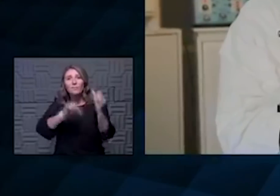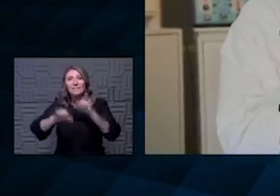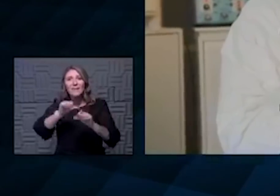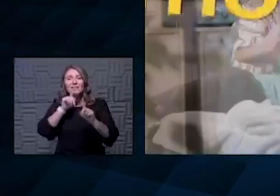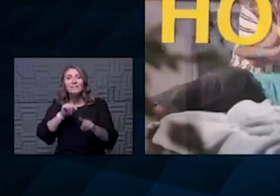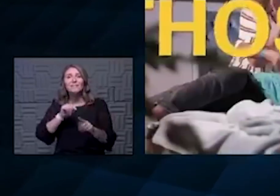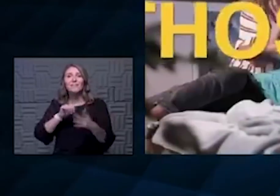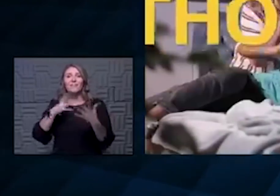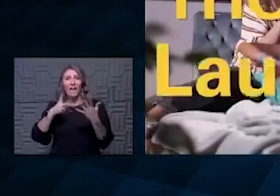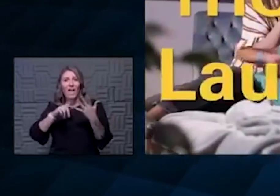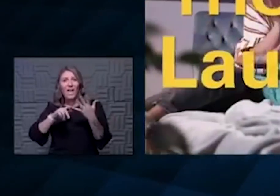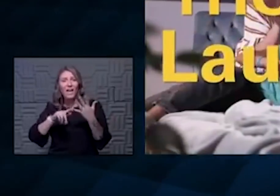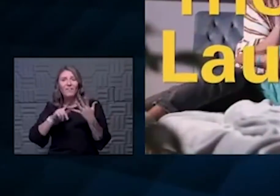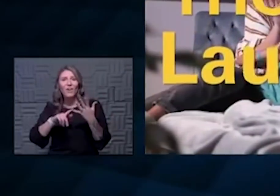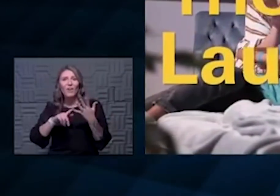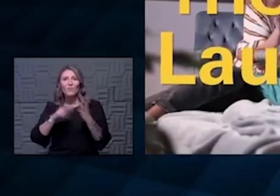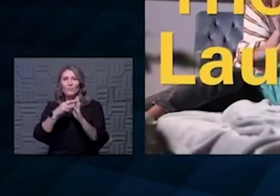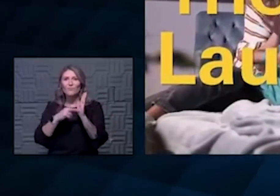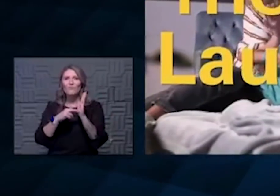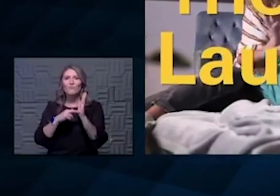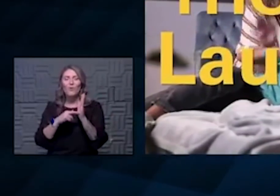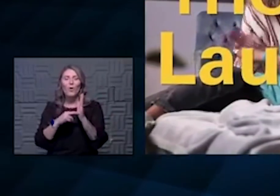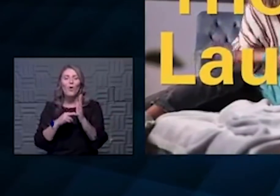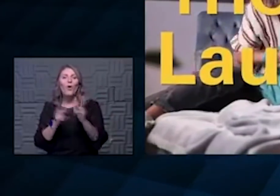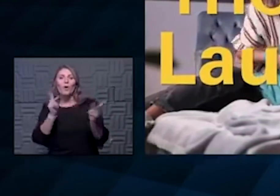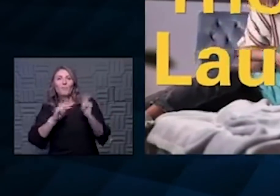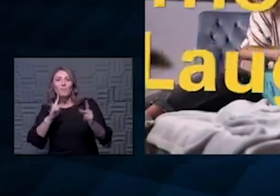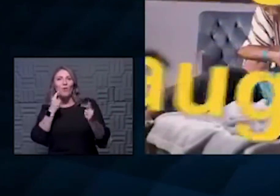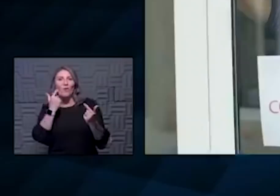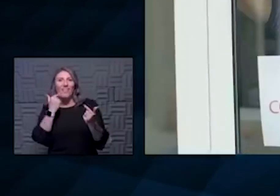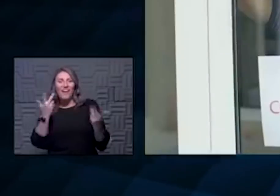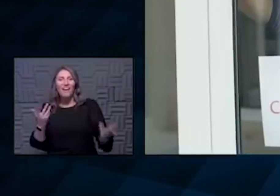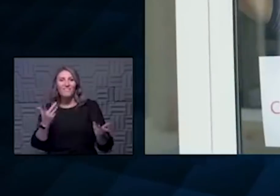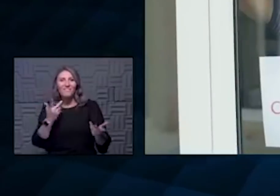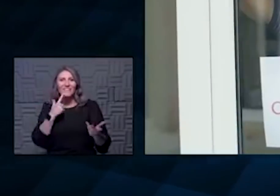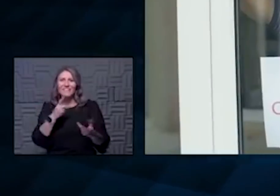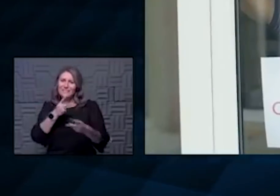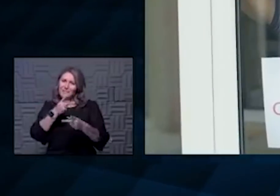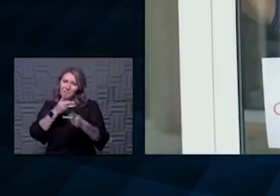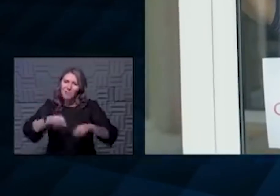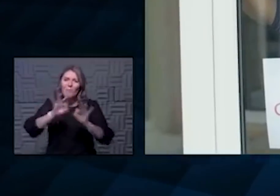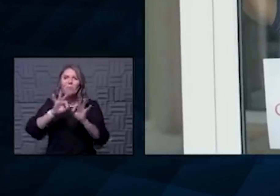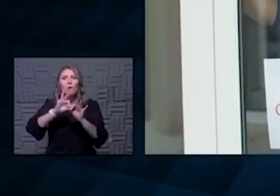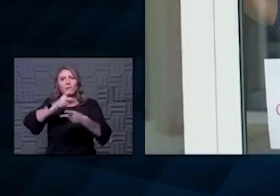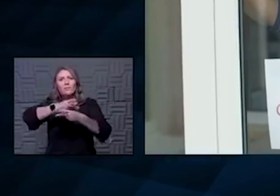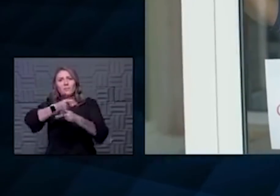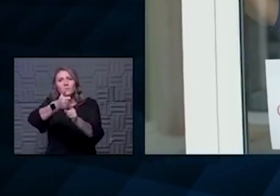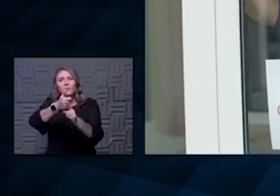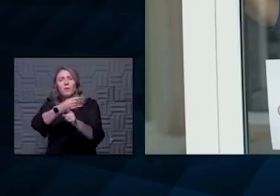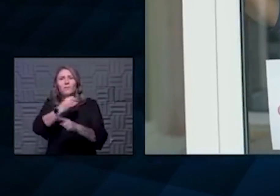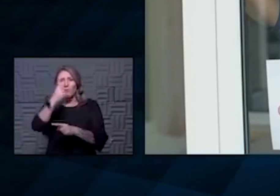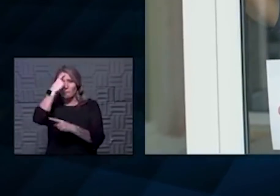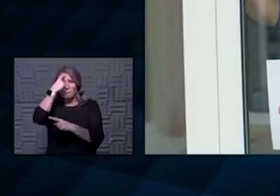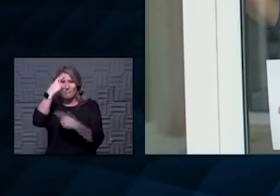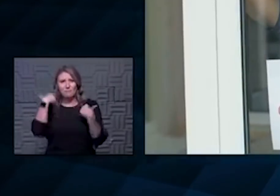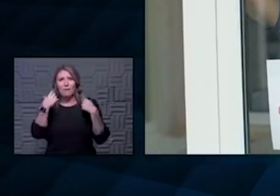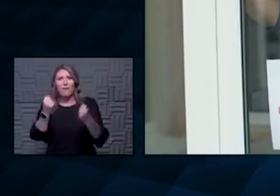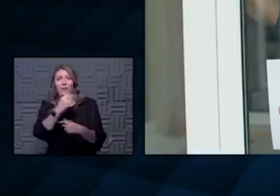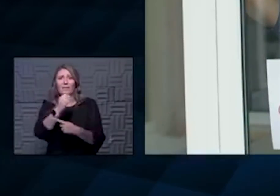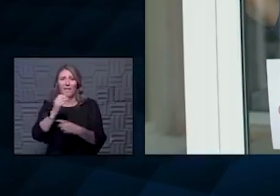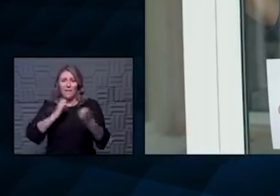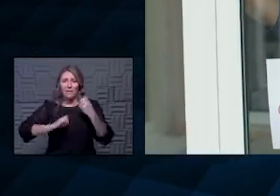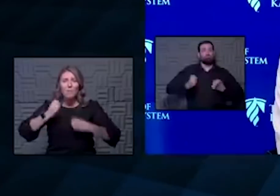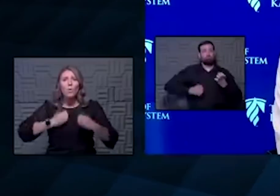number 5, those who laugh last. It's important for you to continue to take care of yourself for your mental well-being and your emotional health in this